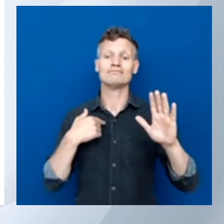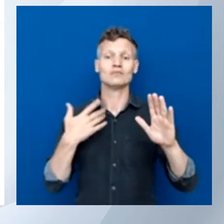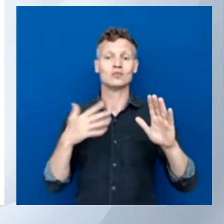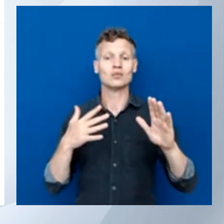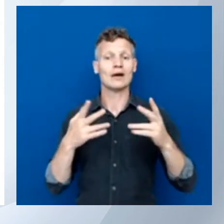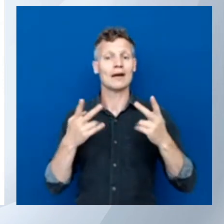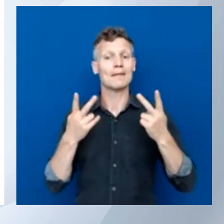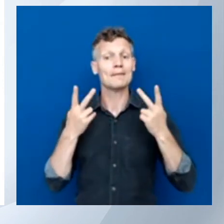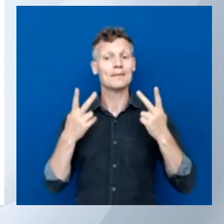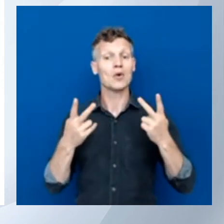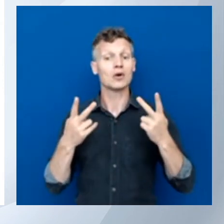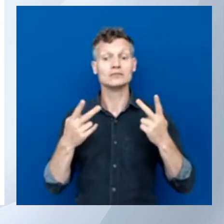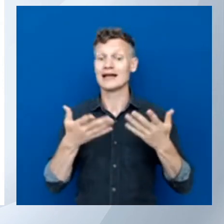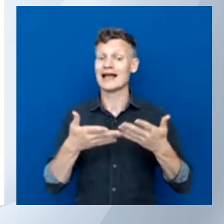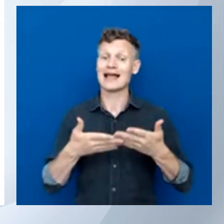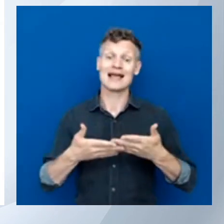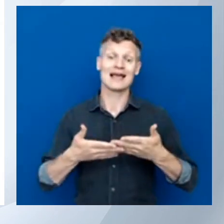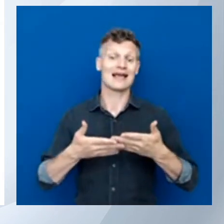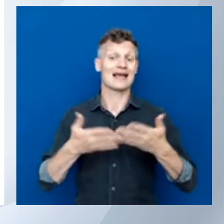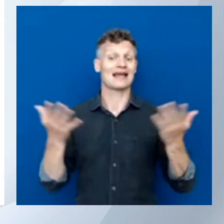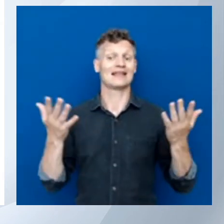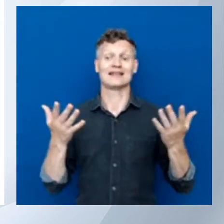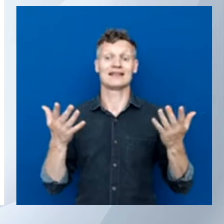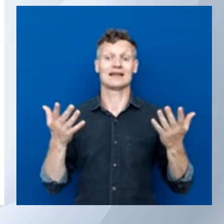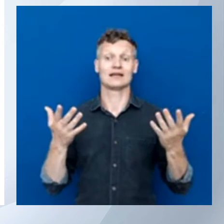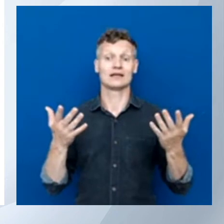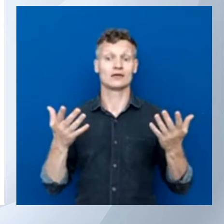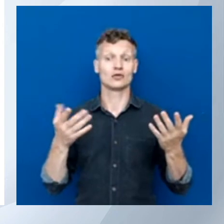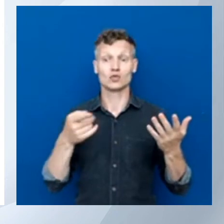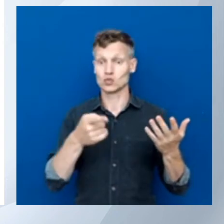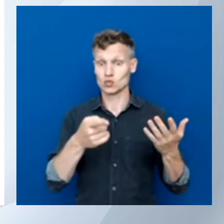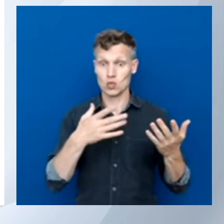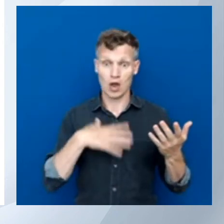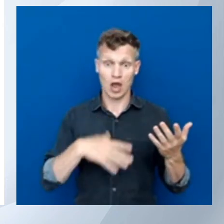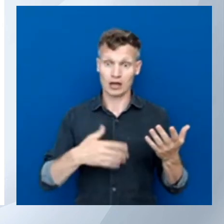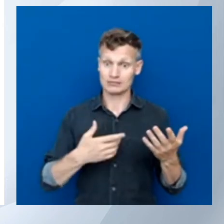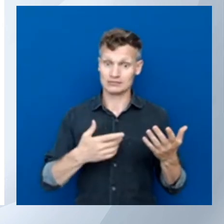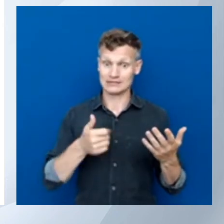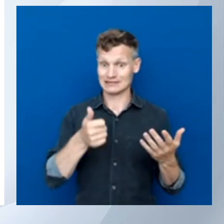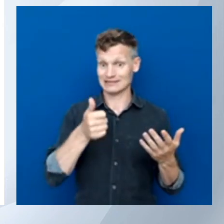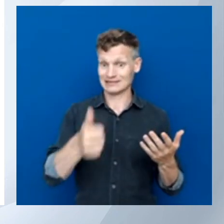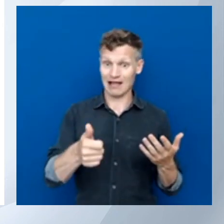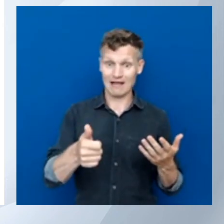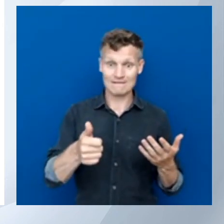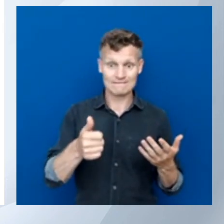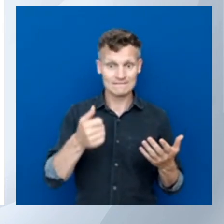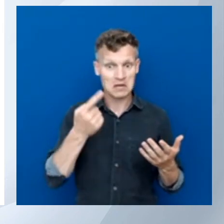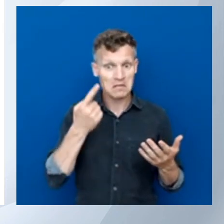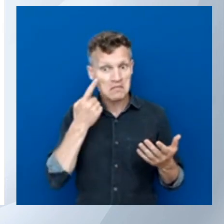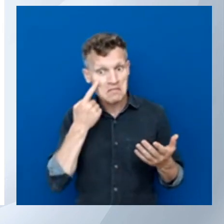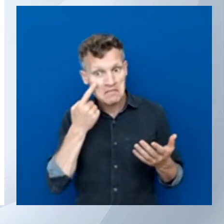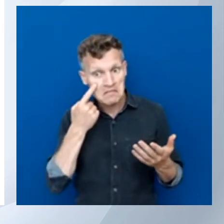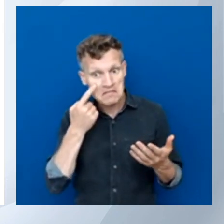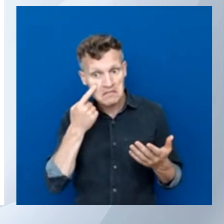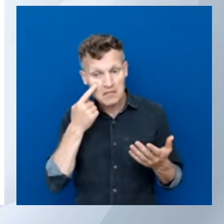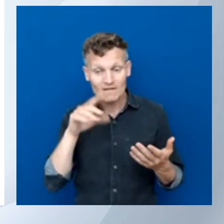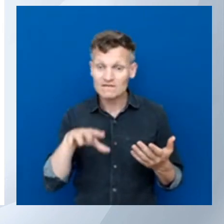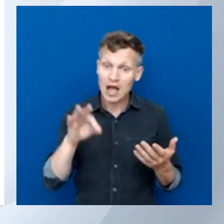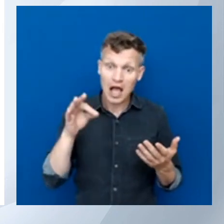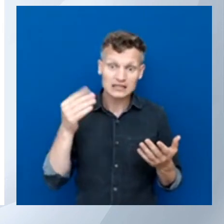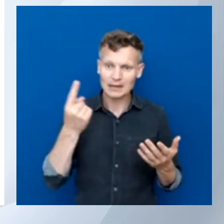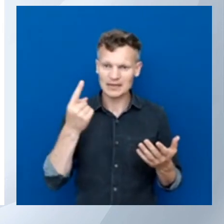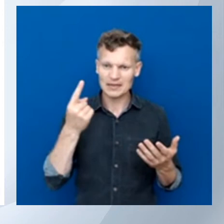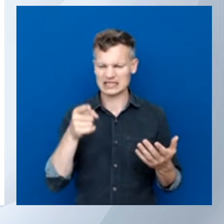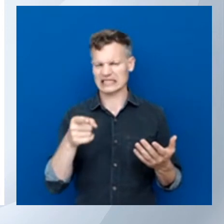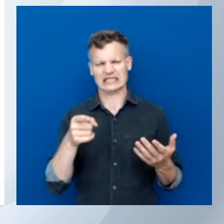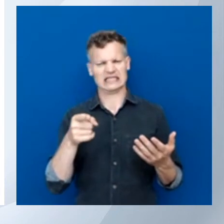anything that you go and try it out by yourself and you find anything that is doesn't make sense, then feel free